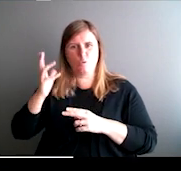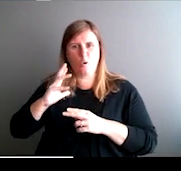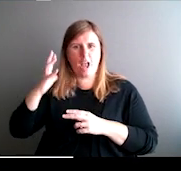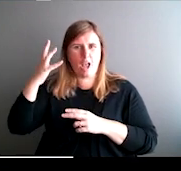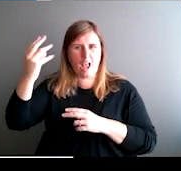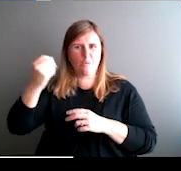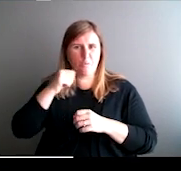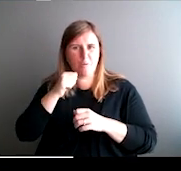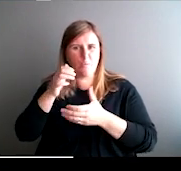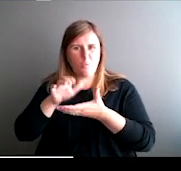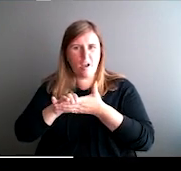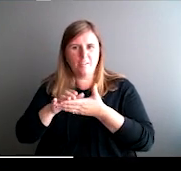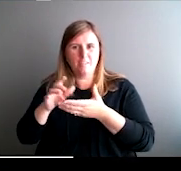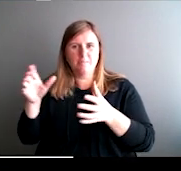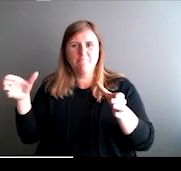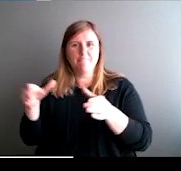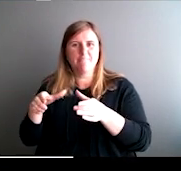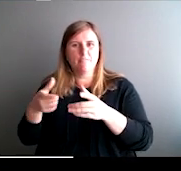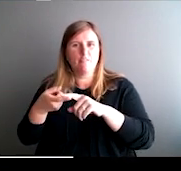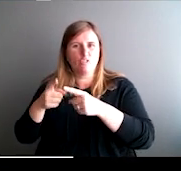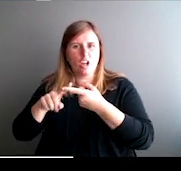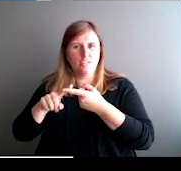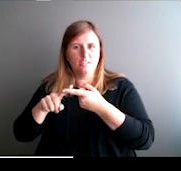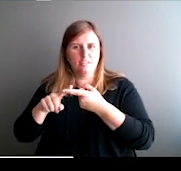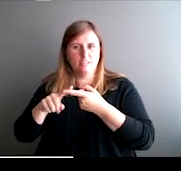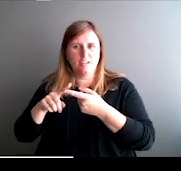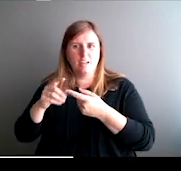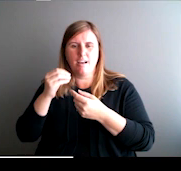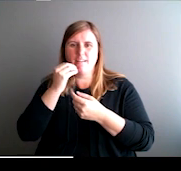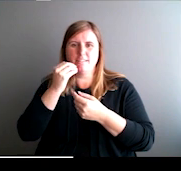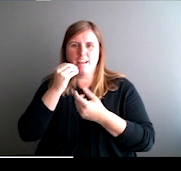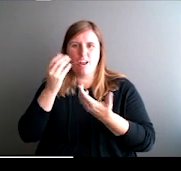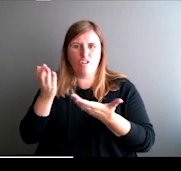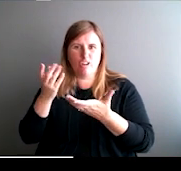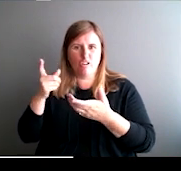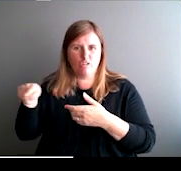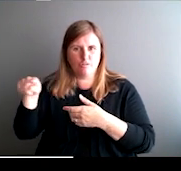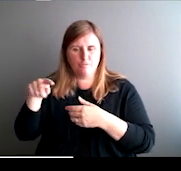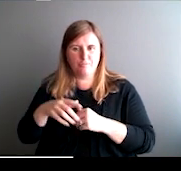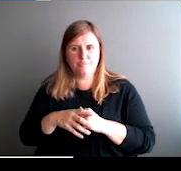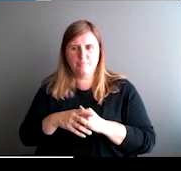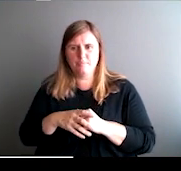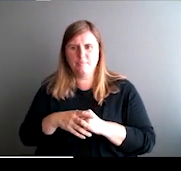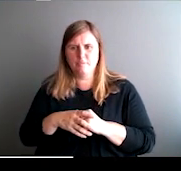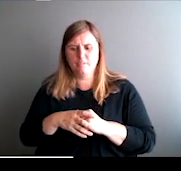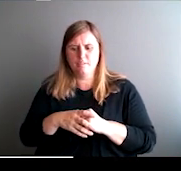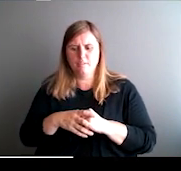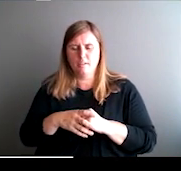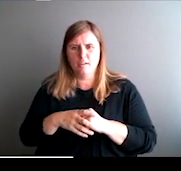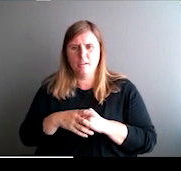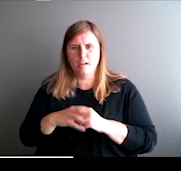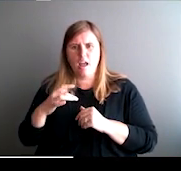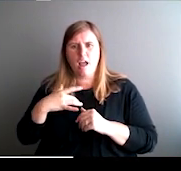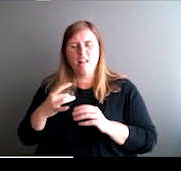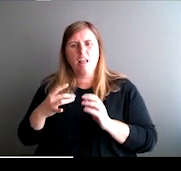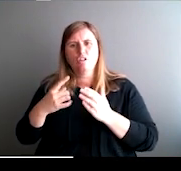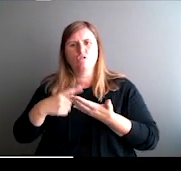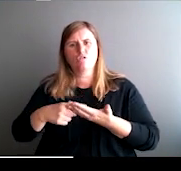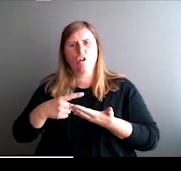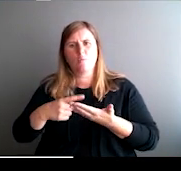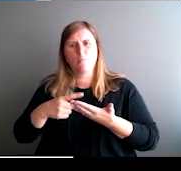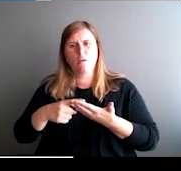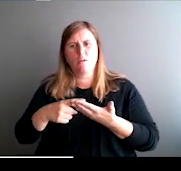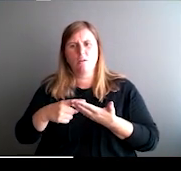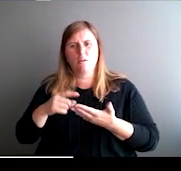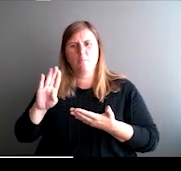wife to meet up with some friends at a diner here. And I like to talk about